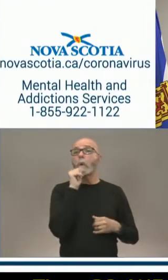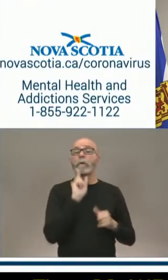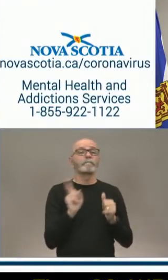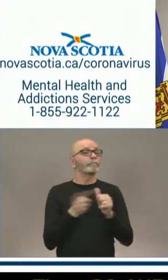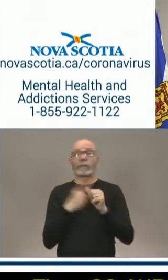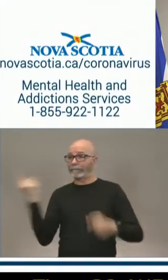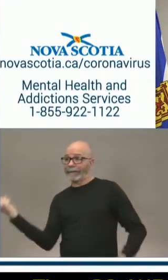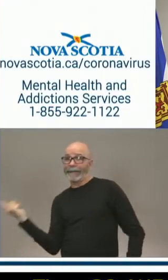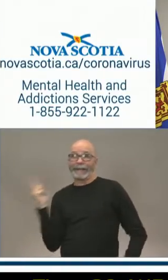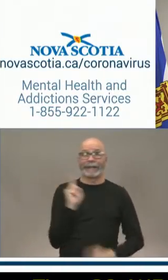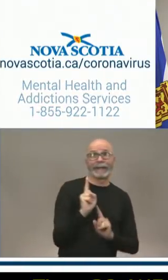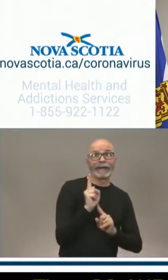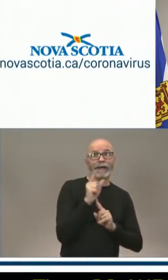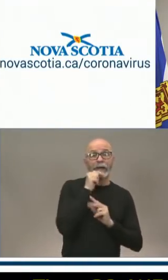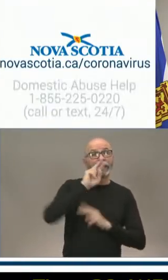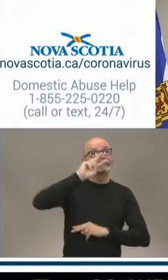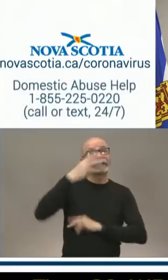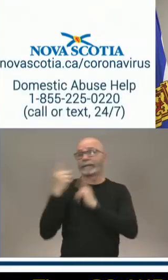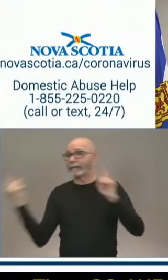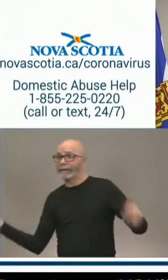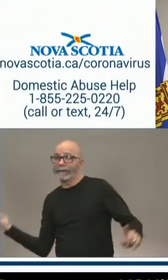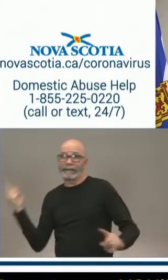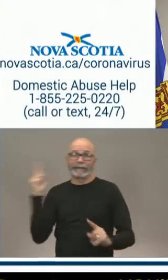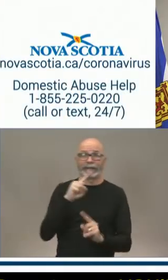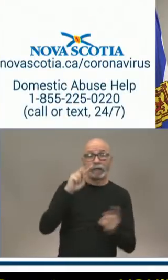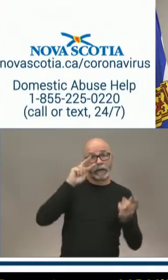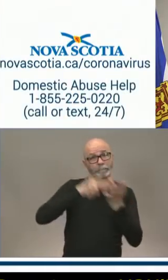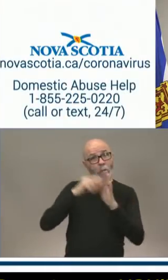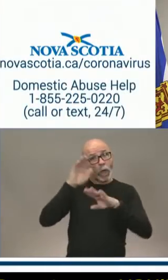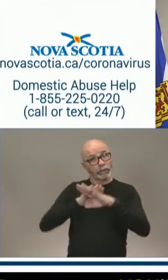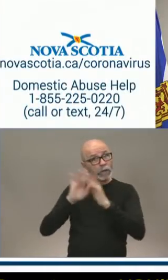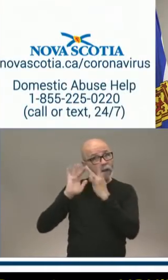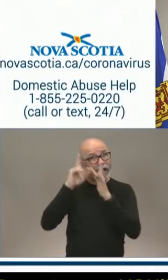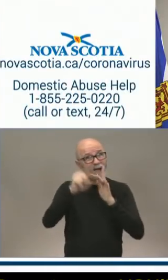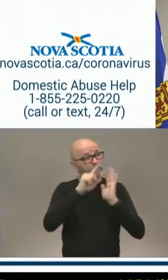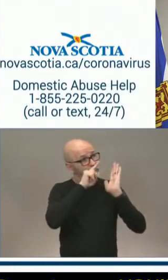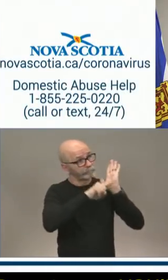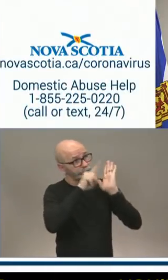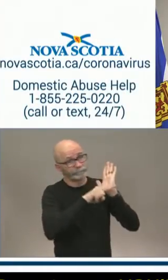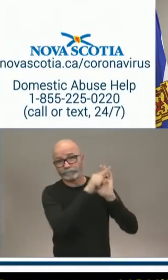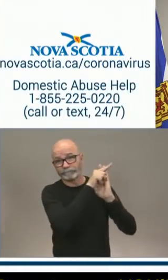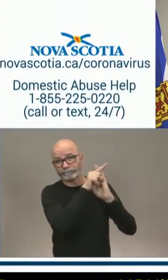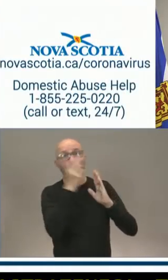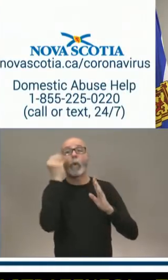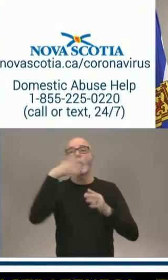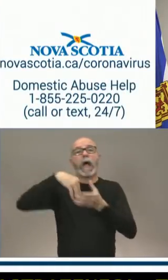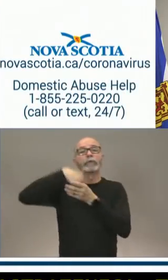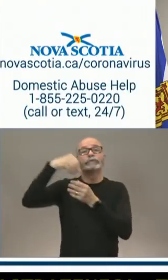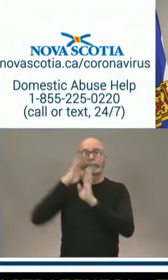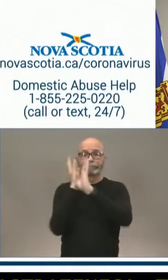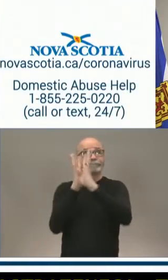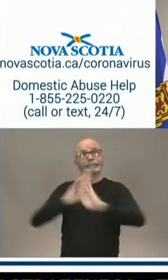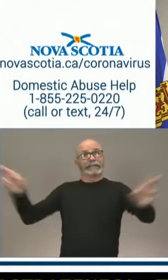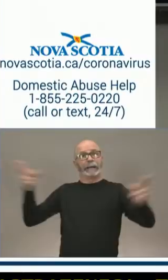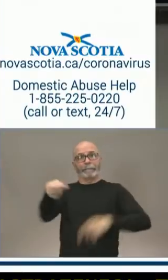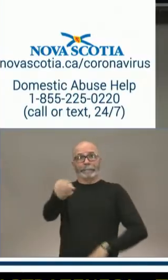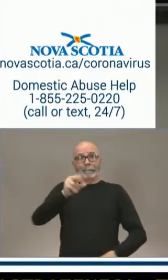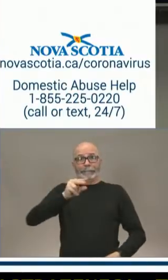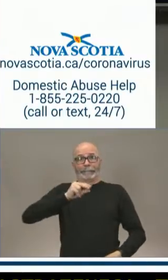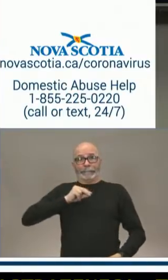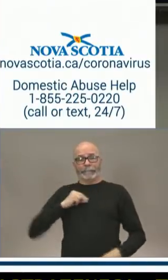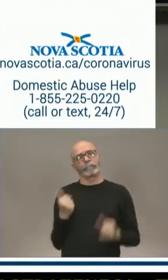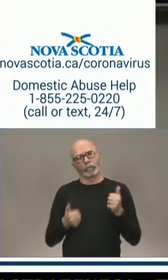to be an online booking first come, first serve, or a lining up outside a doctor's office first come, first serve? So as I said, we're working